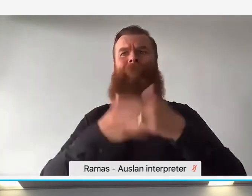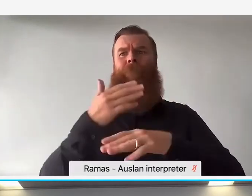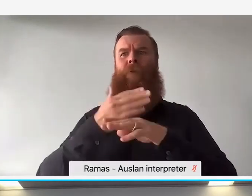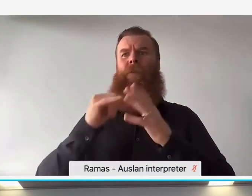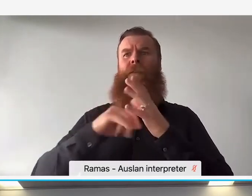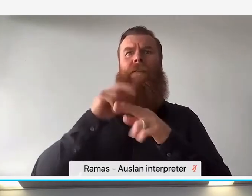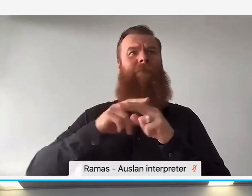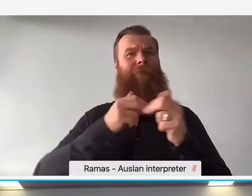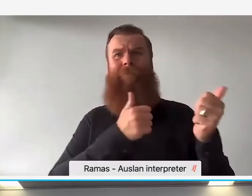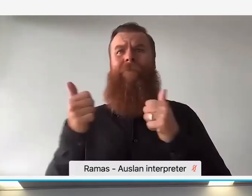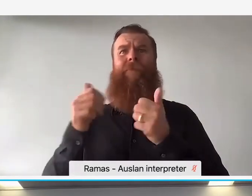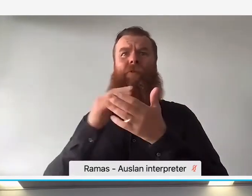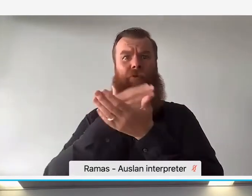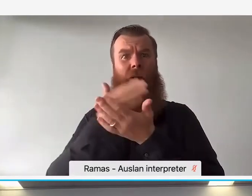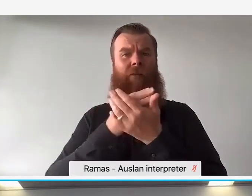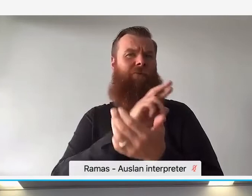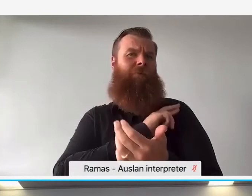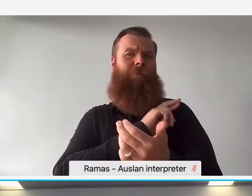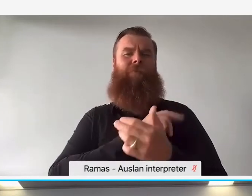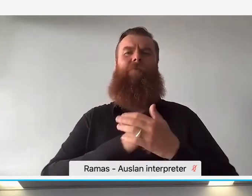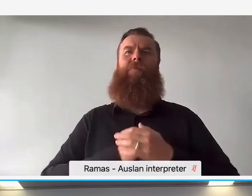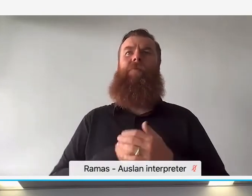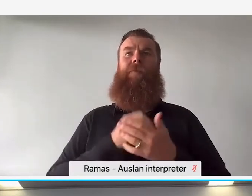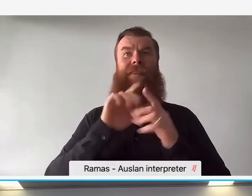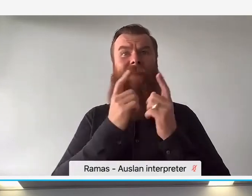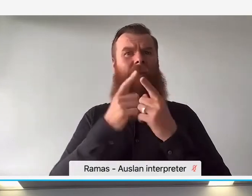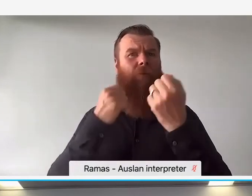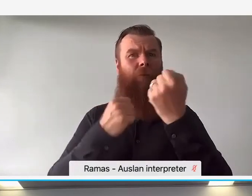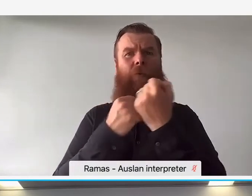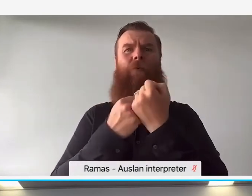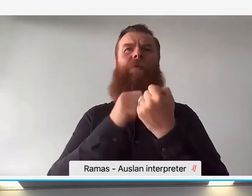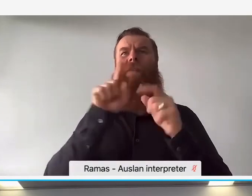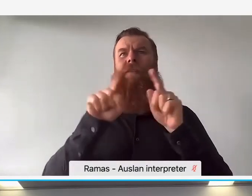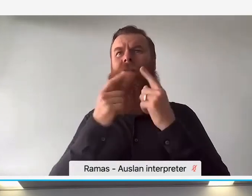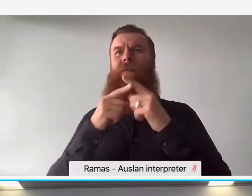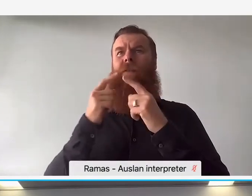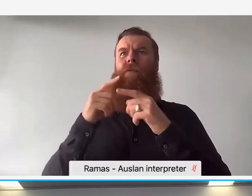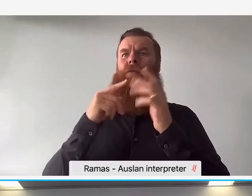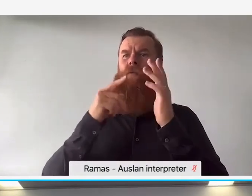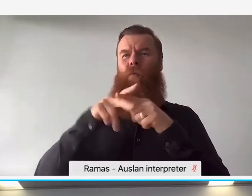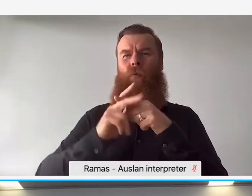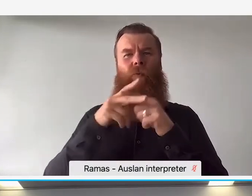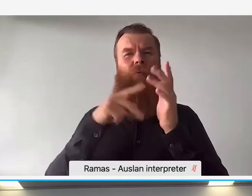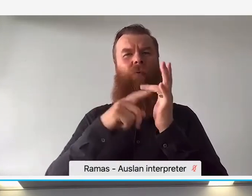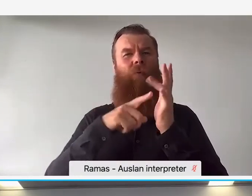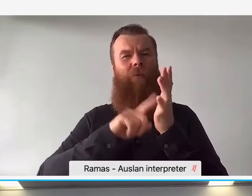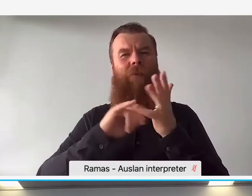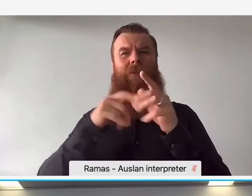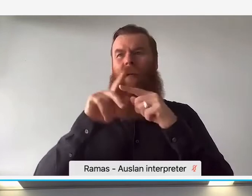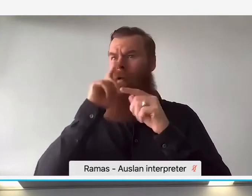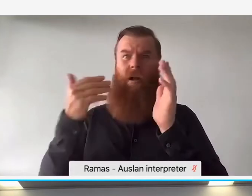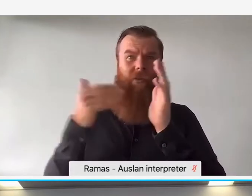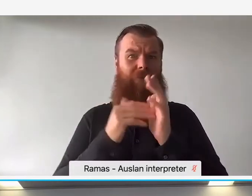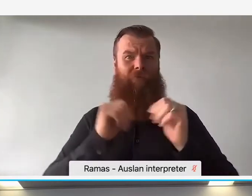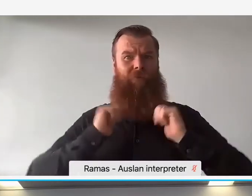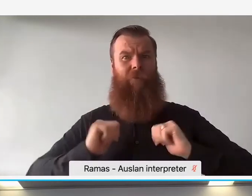welfare team offers a range of supports and tools that you can add to your own induction and training processes, including setting